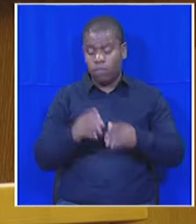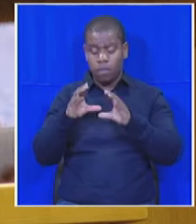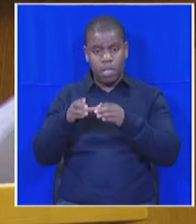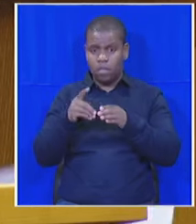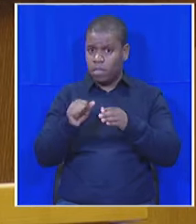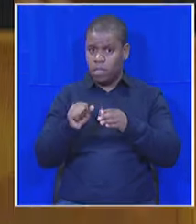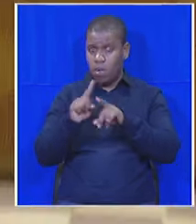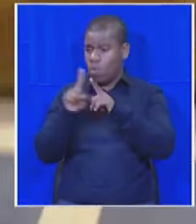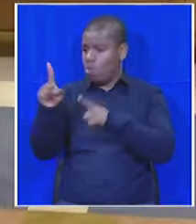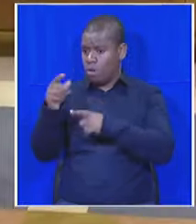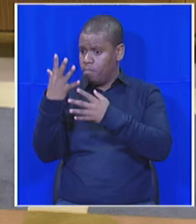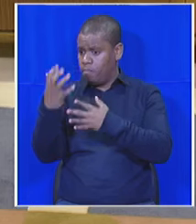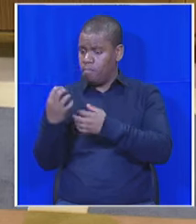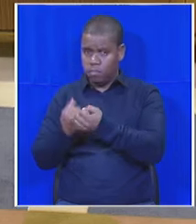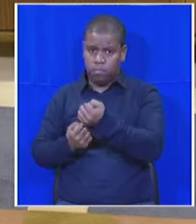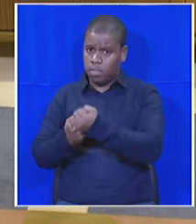u.